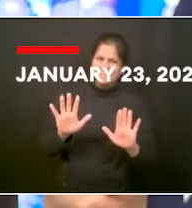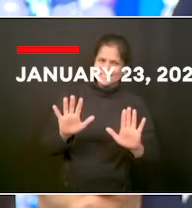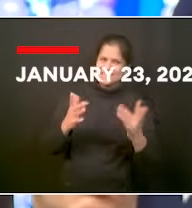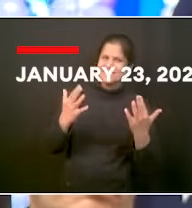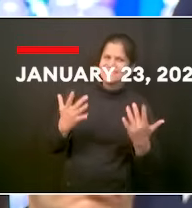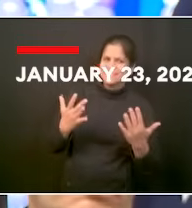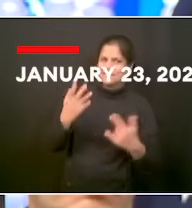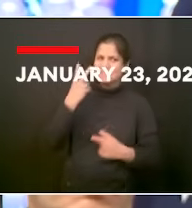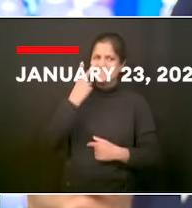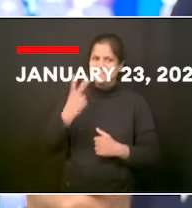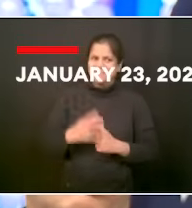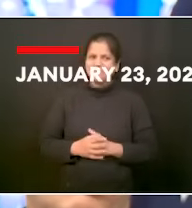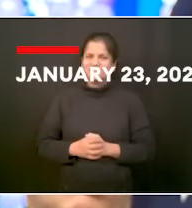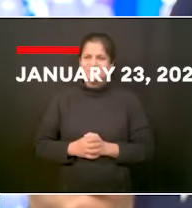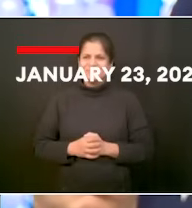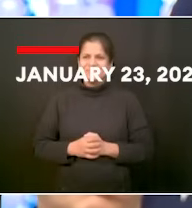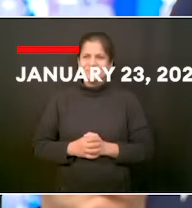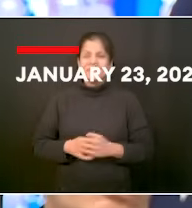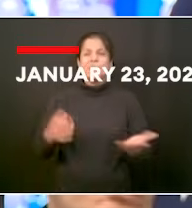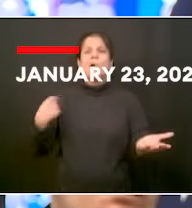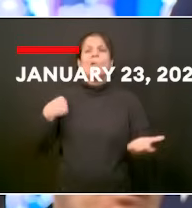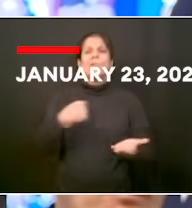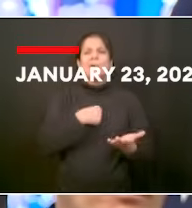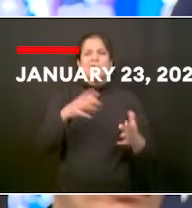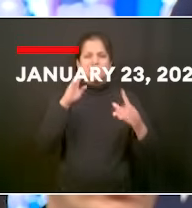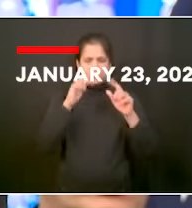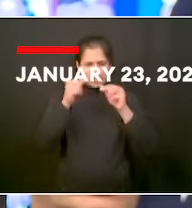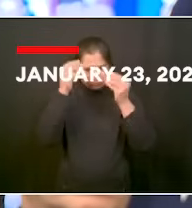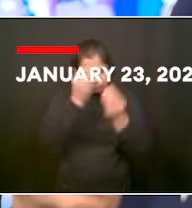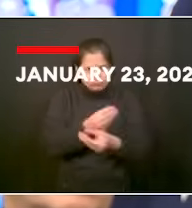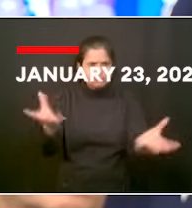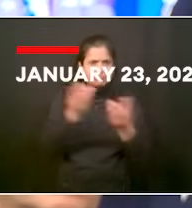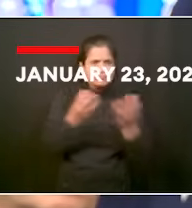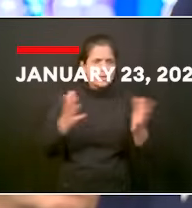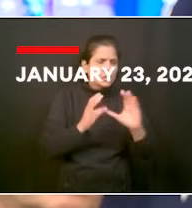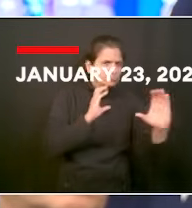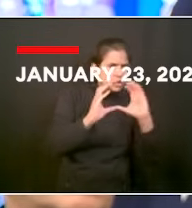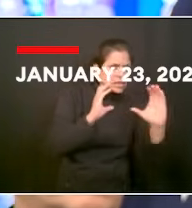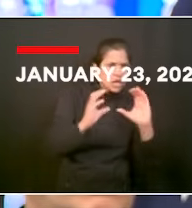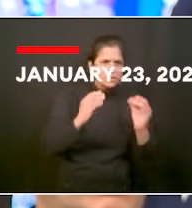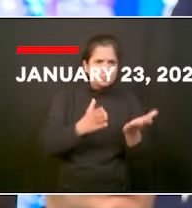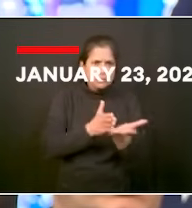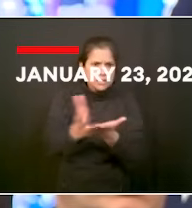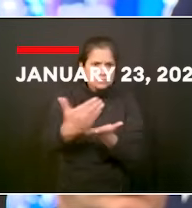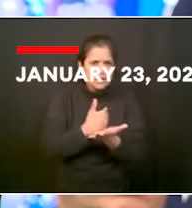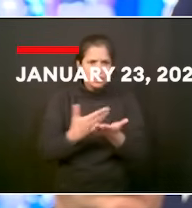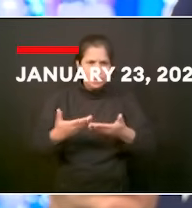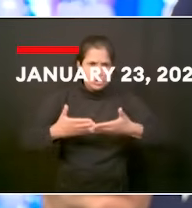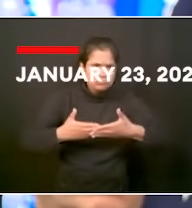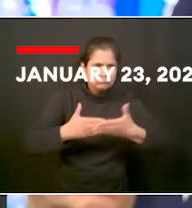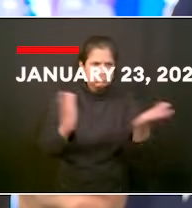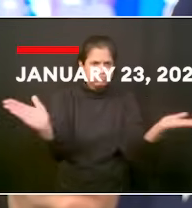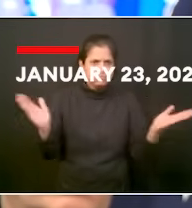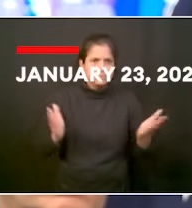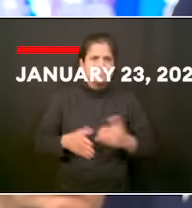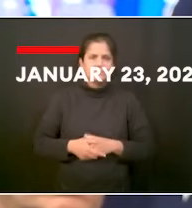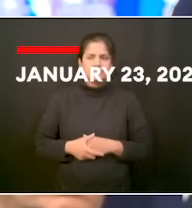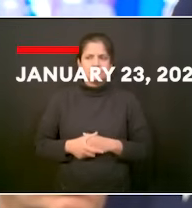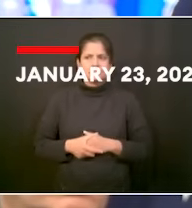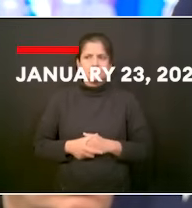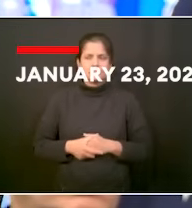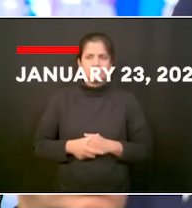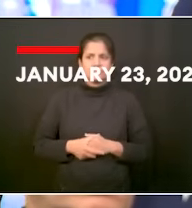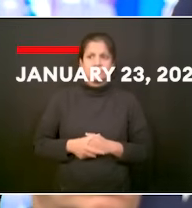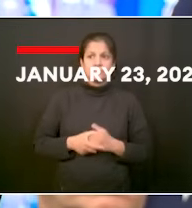going to communicate directly to you as New Yorkers. I encourage every New Yorker to join the more than 1 million who have already signed up for